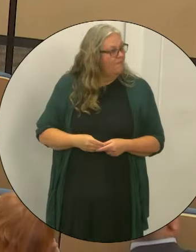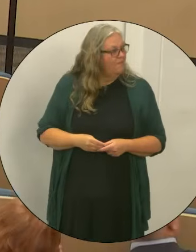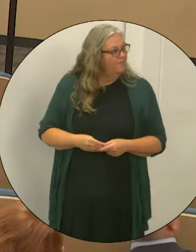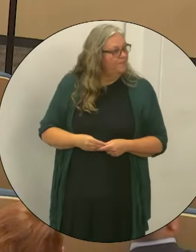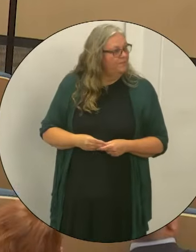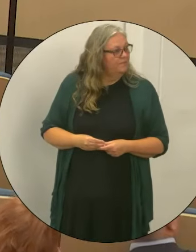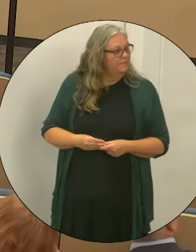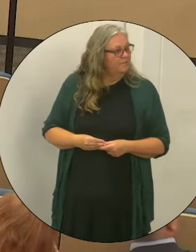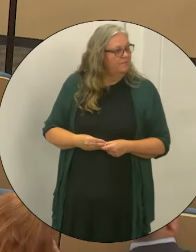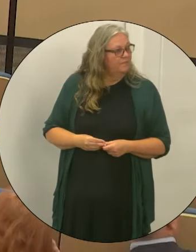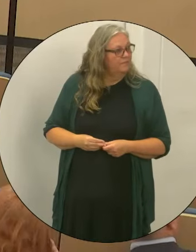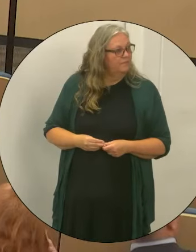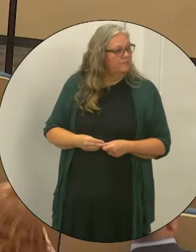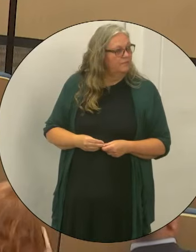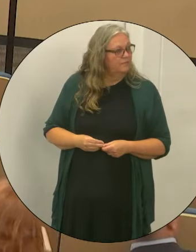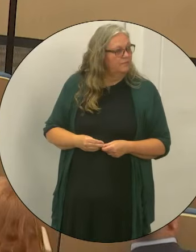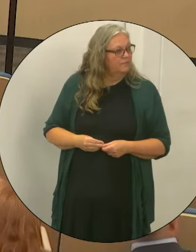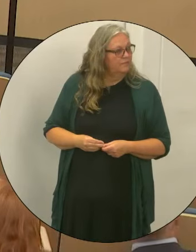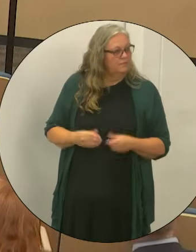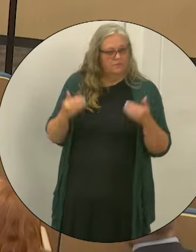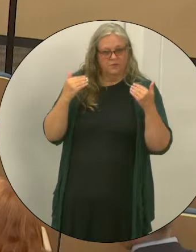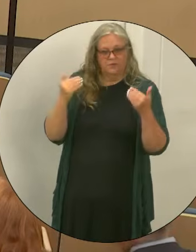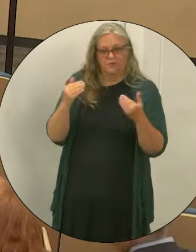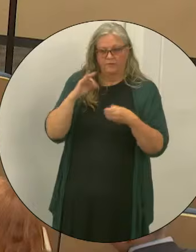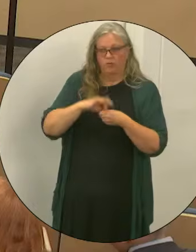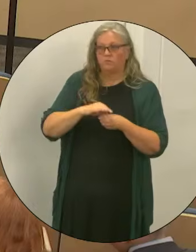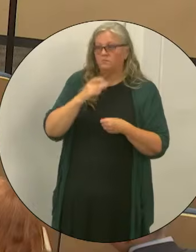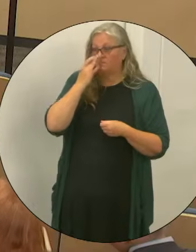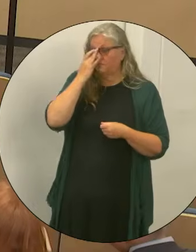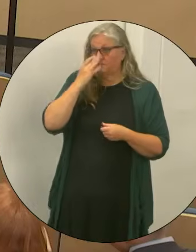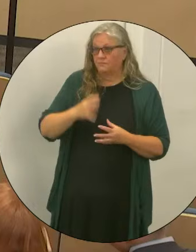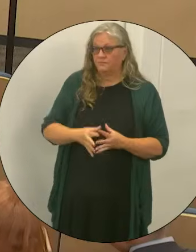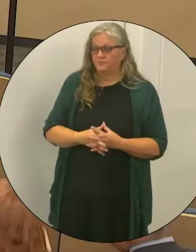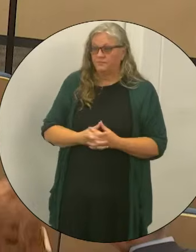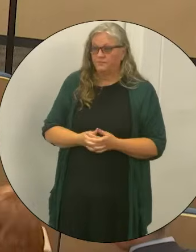second? Let's vote.